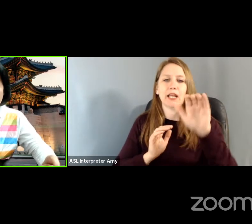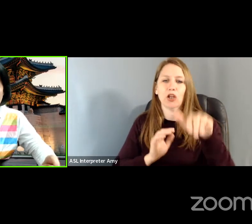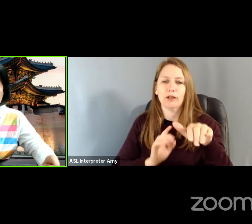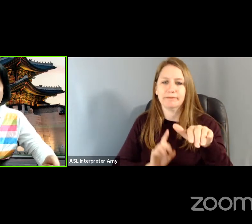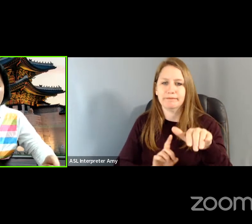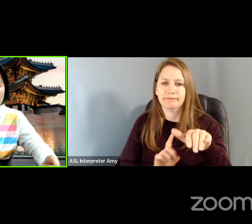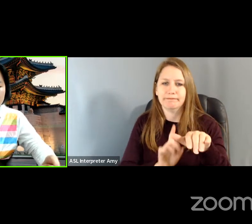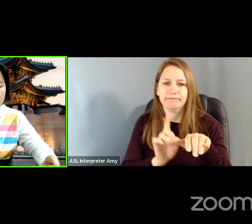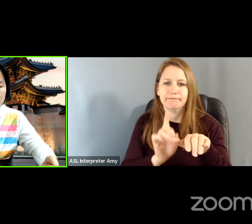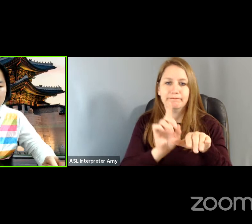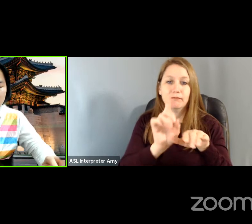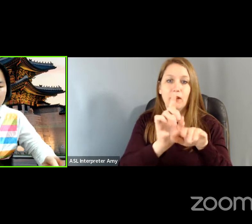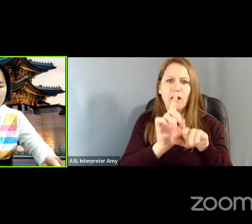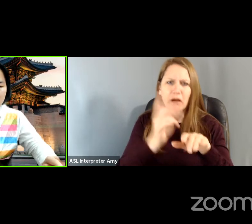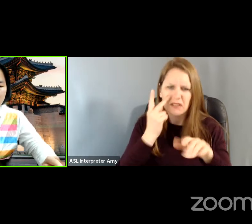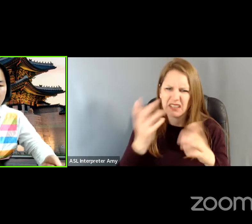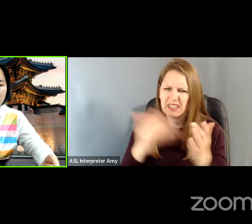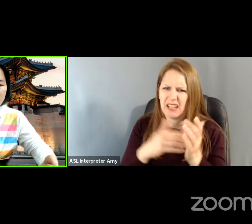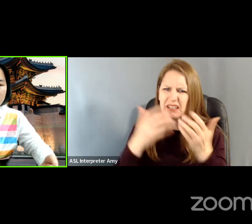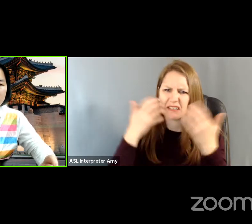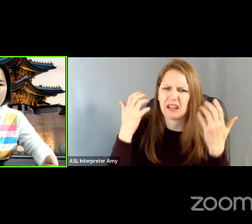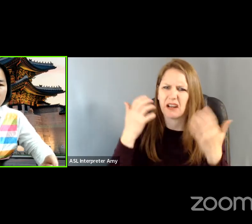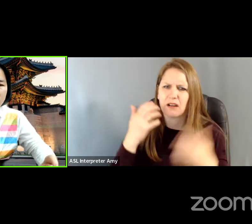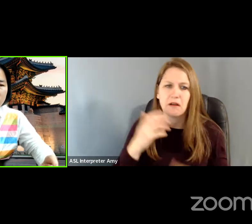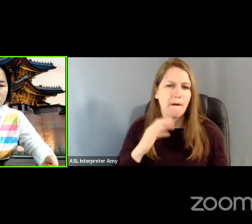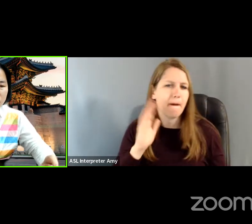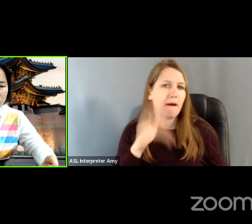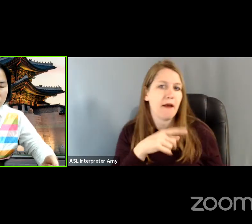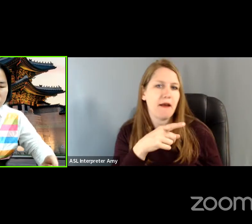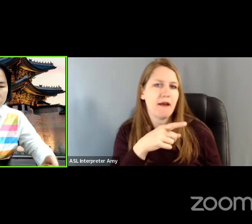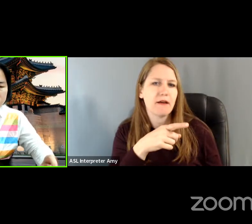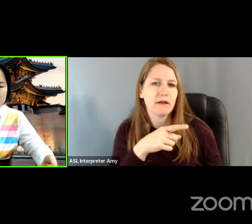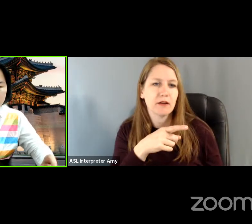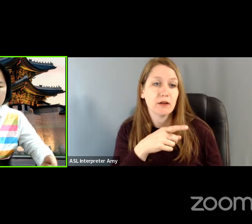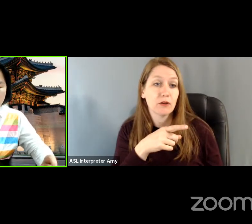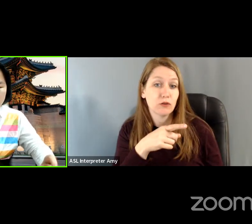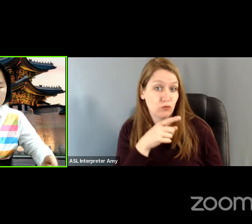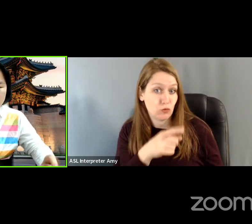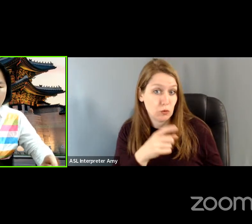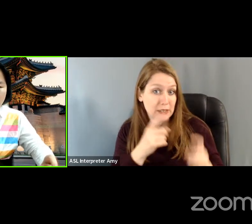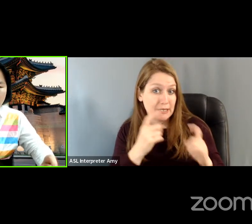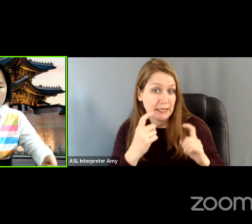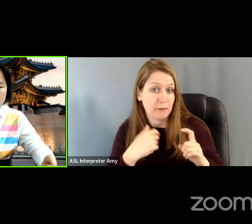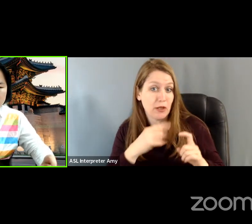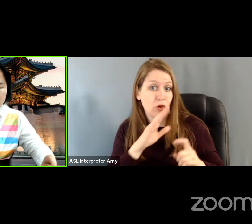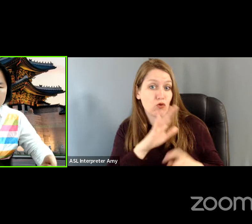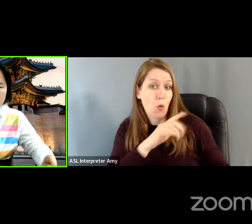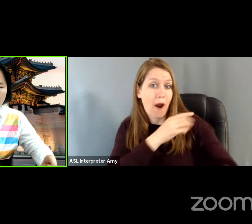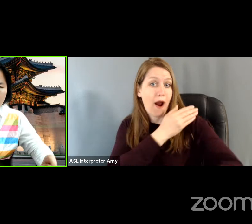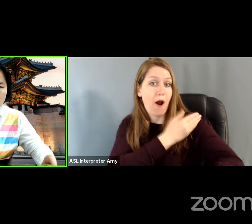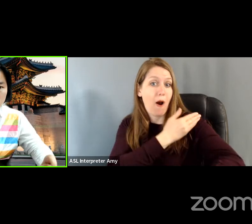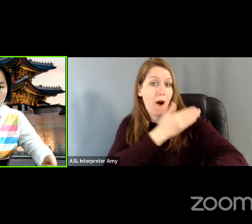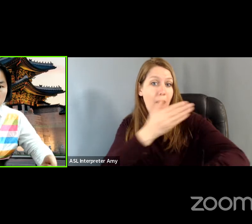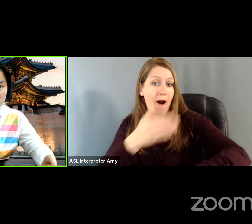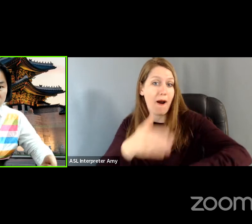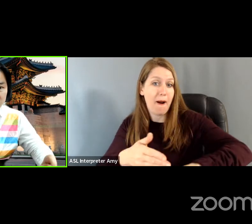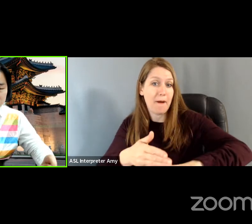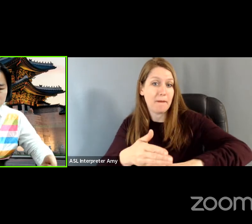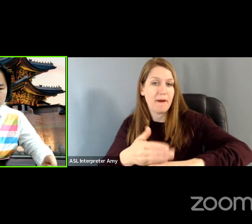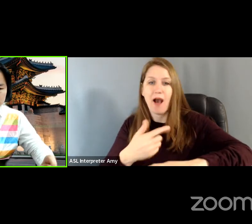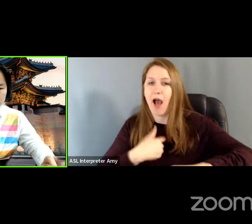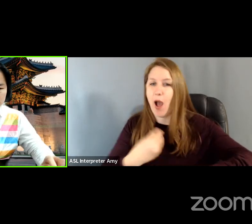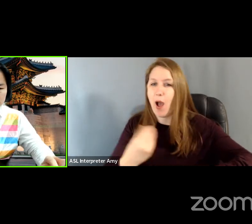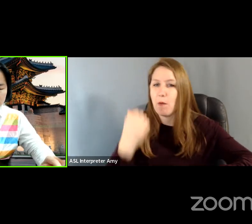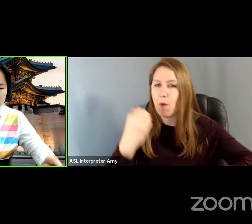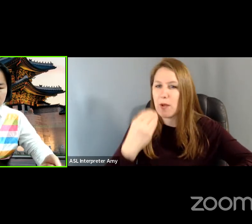tiger appeared again. Hey, if you give me one of your arms, I won't